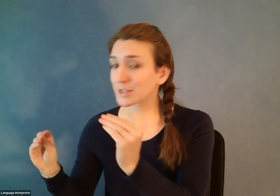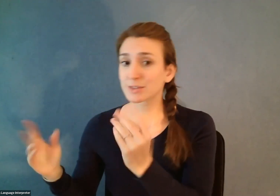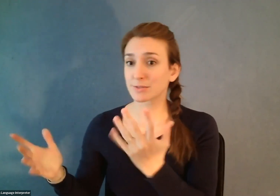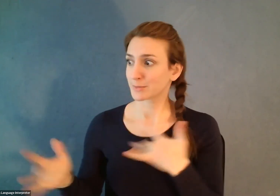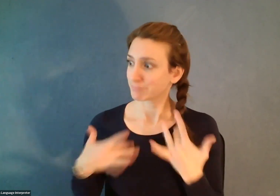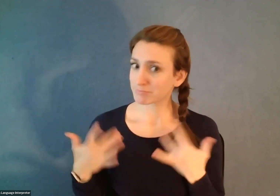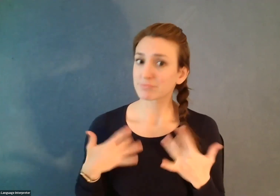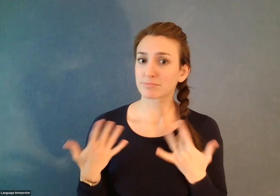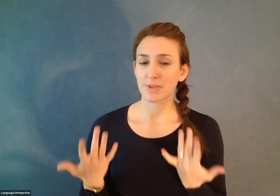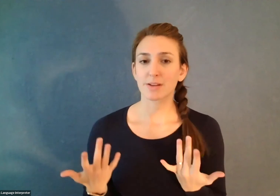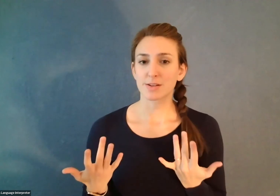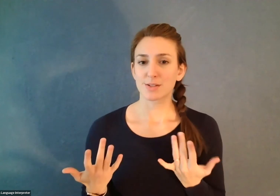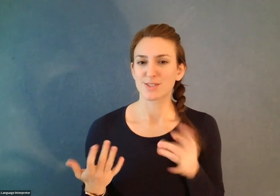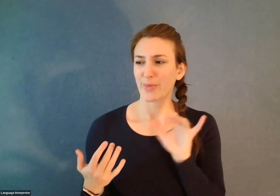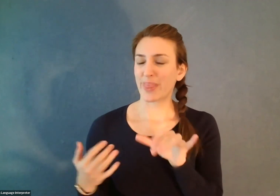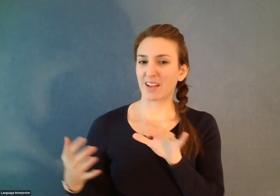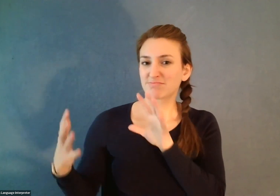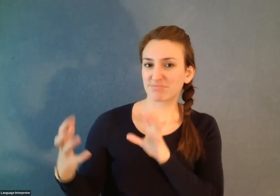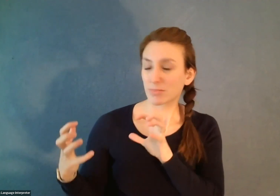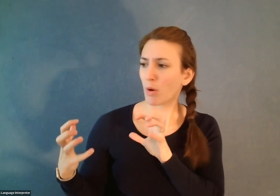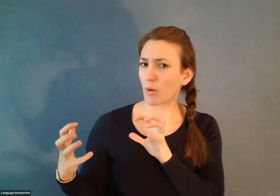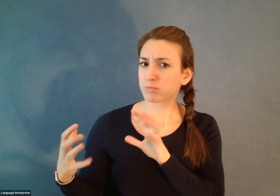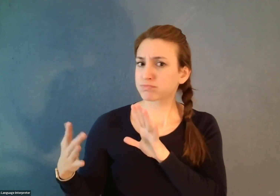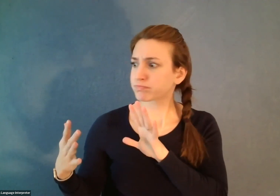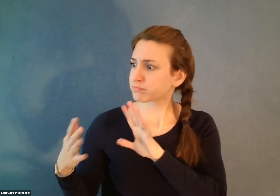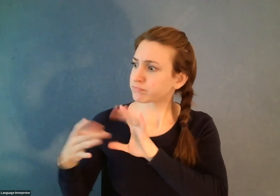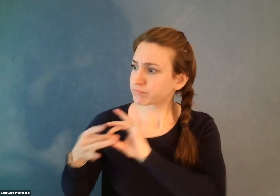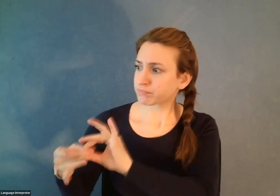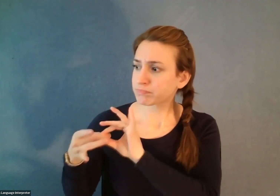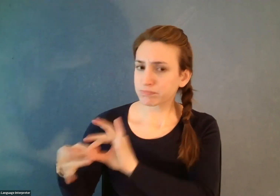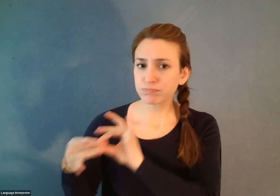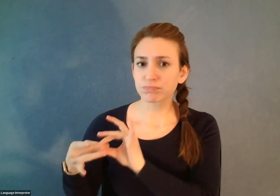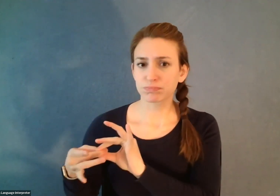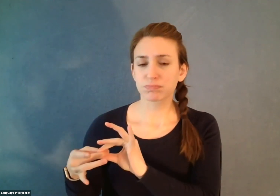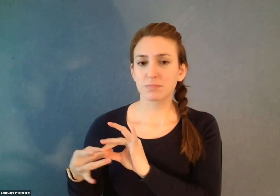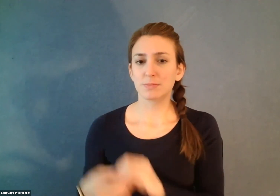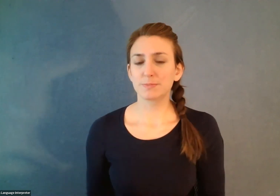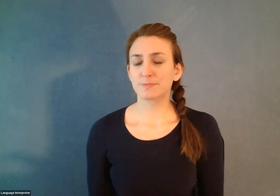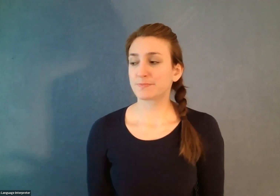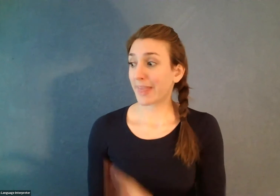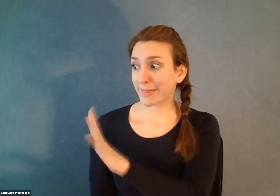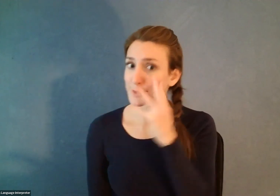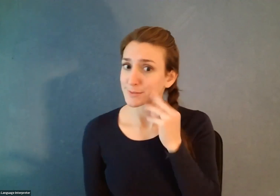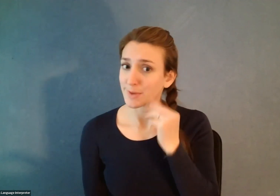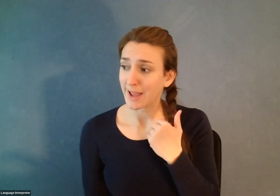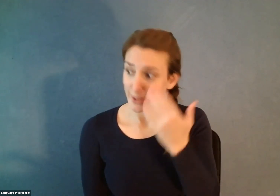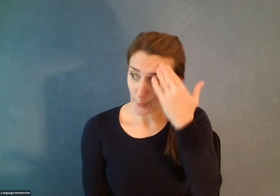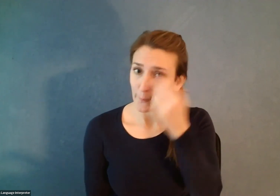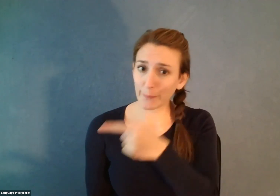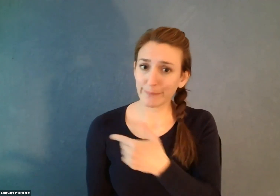through whatever barriers do exist, because whether or not I've experienced them, I know that they're there. And having a passion for